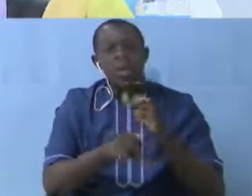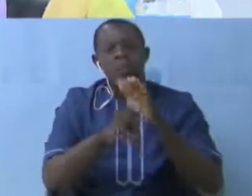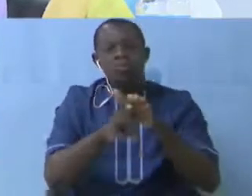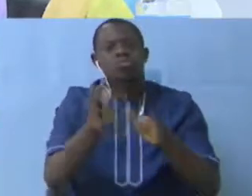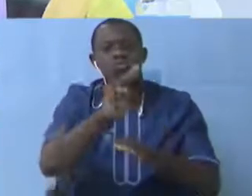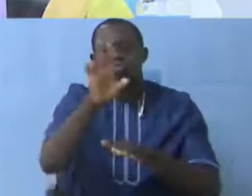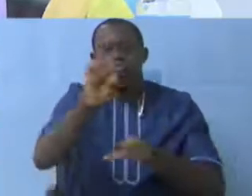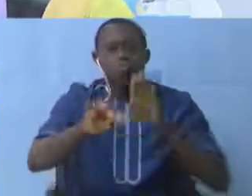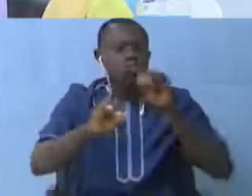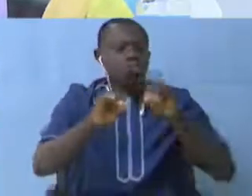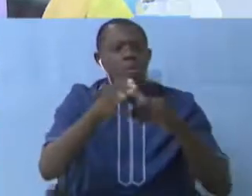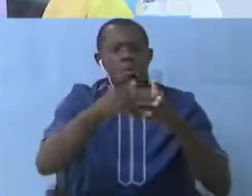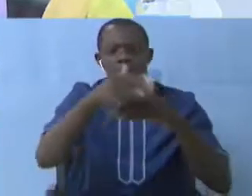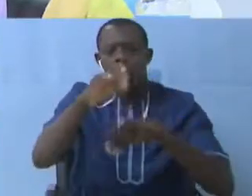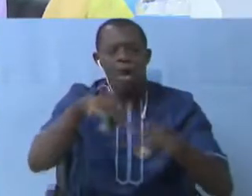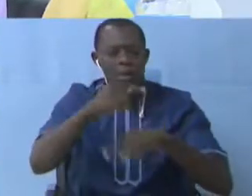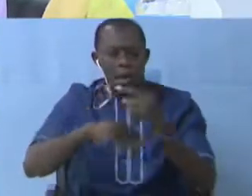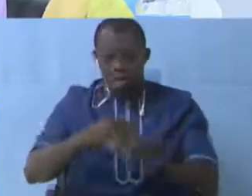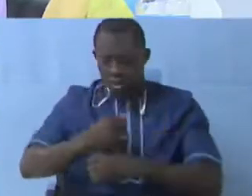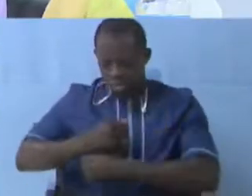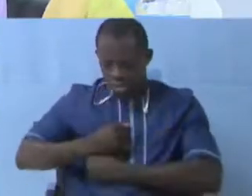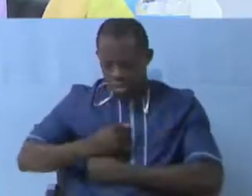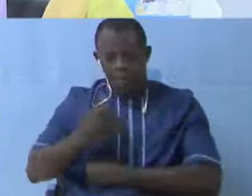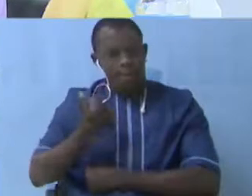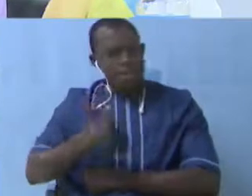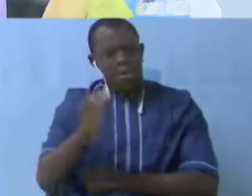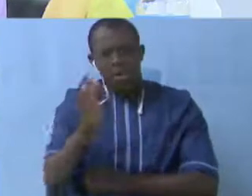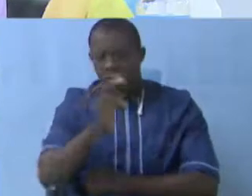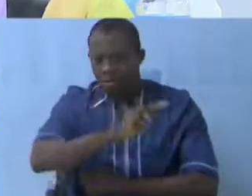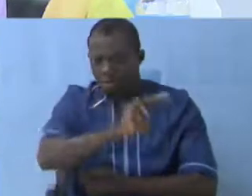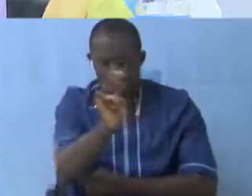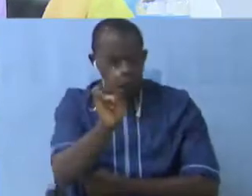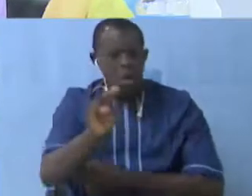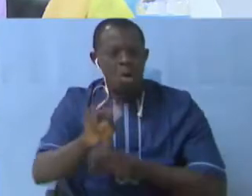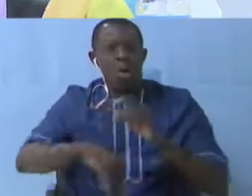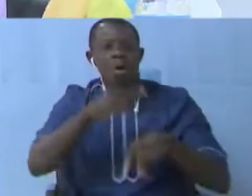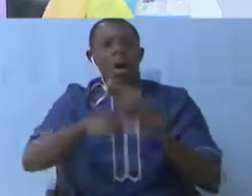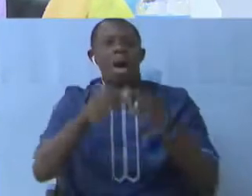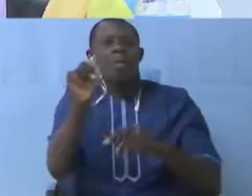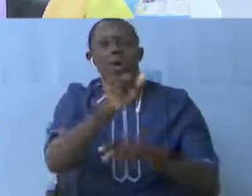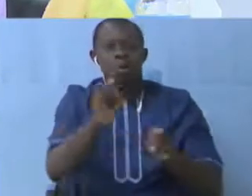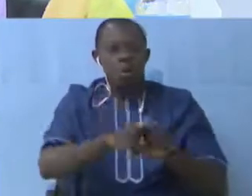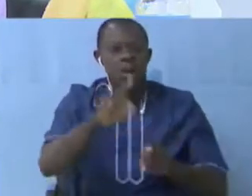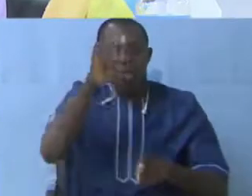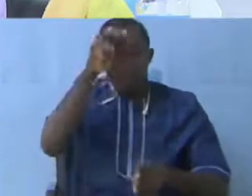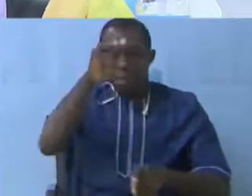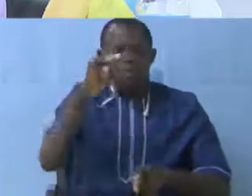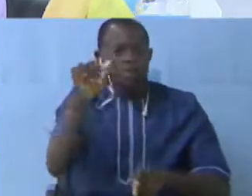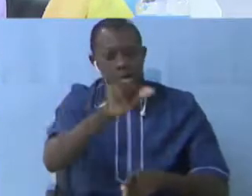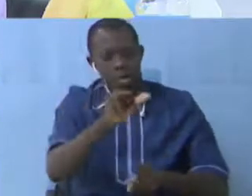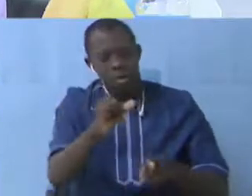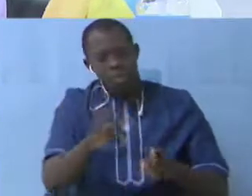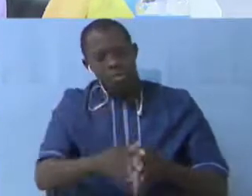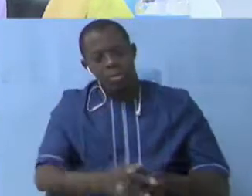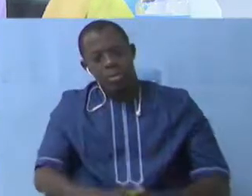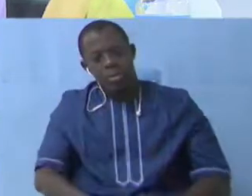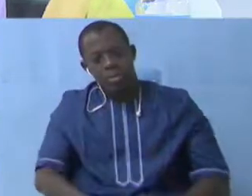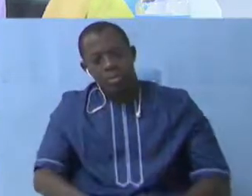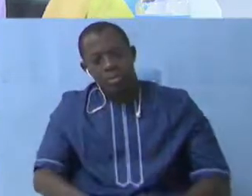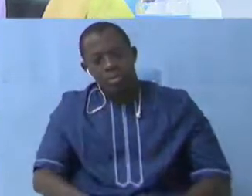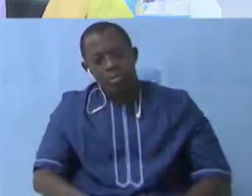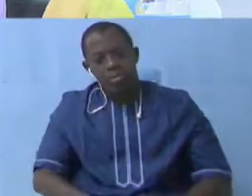the security forces for obvious reasons. lu ci bari daal duñ doon jëflanteeg ñi yëngu ci wàlli kaaraange ndek yenn dalil yu